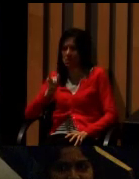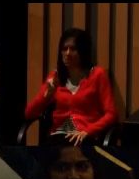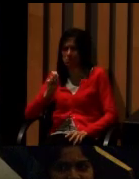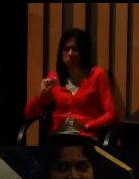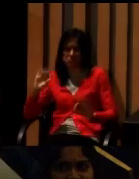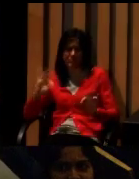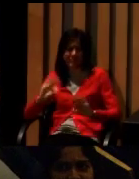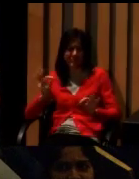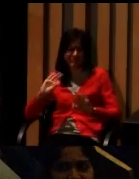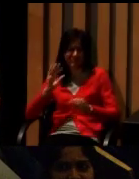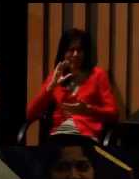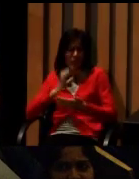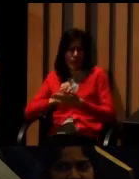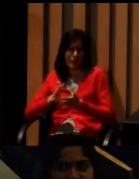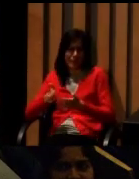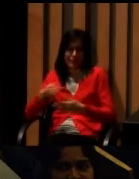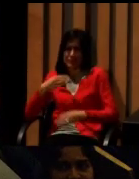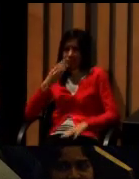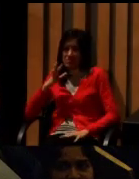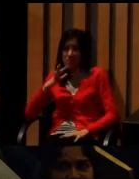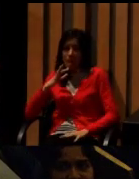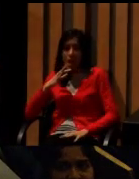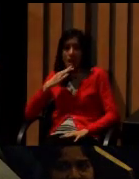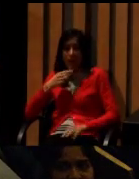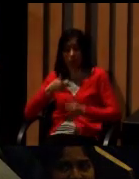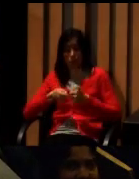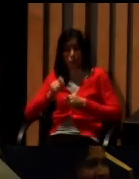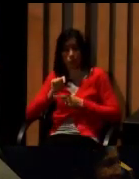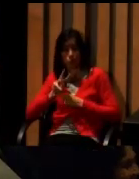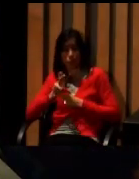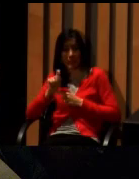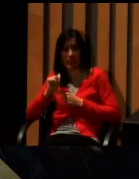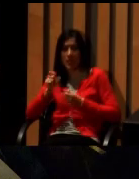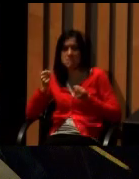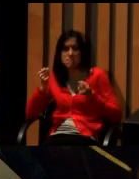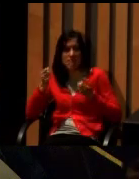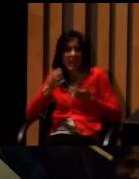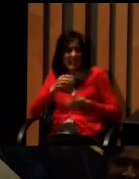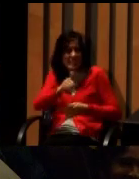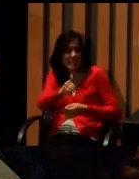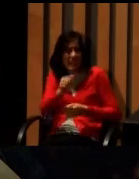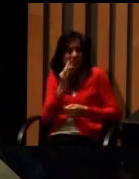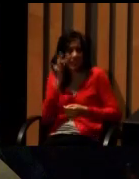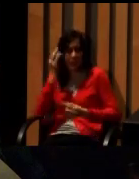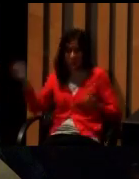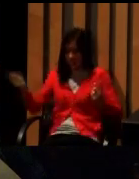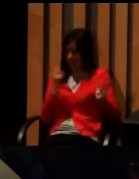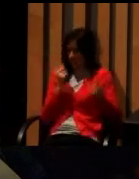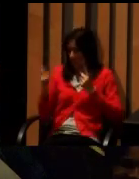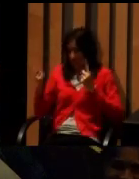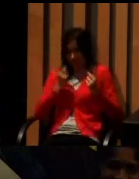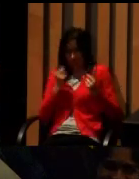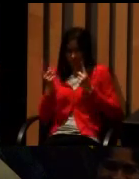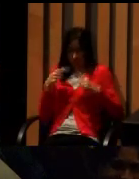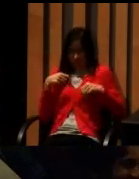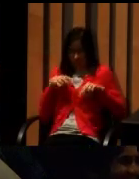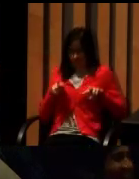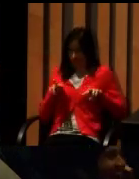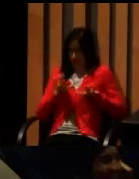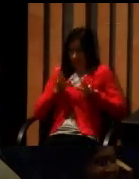least 10 Native Americans come out of nowhere and start talking to me. I was like, what is this? I was like, I'm ready to delete my